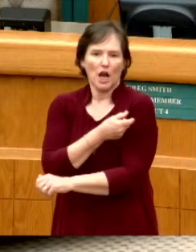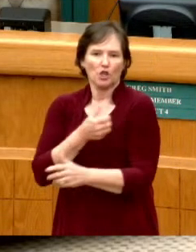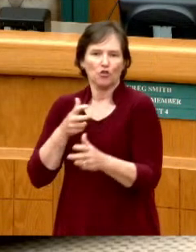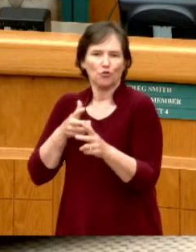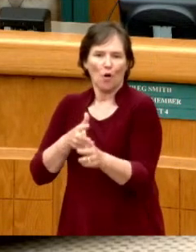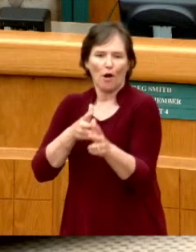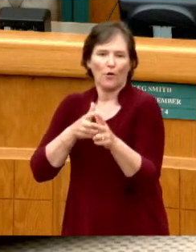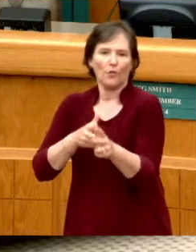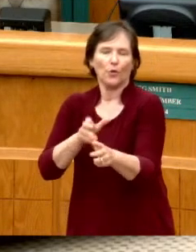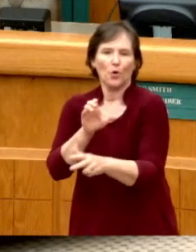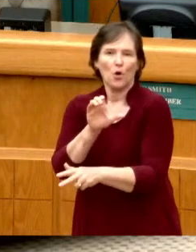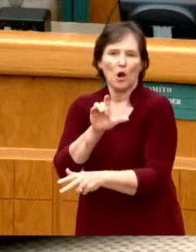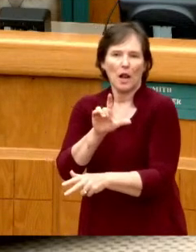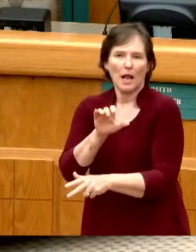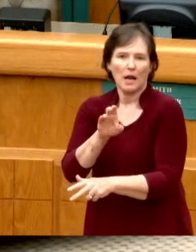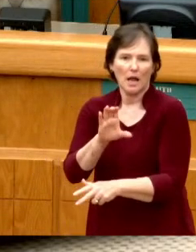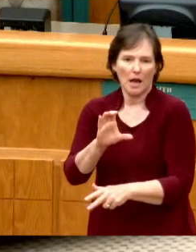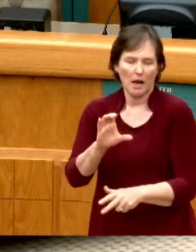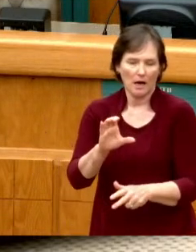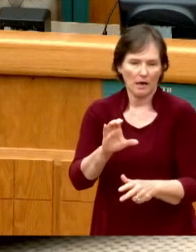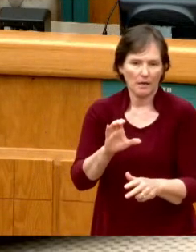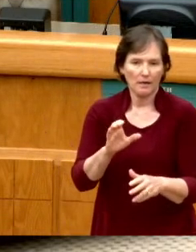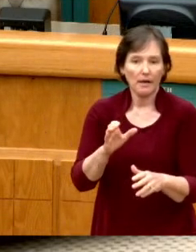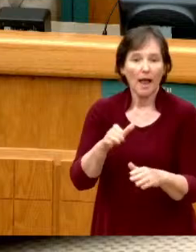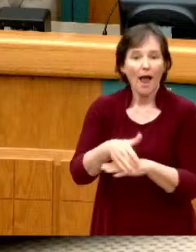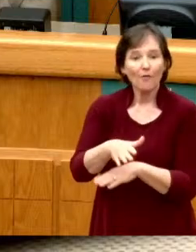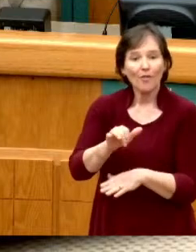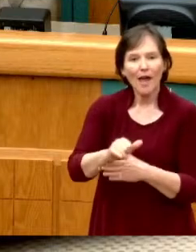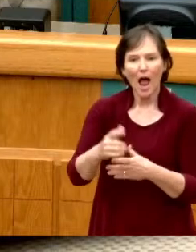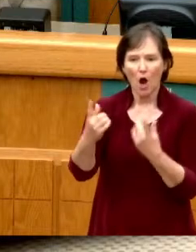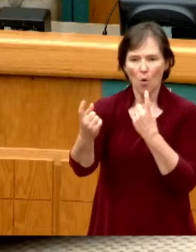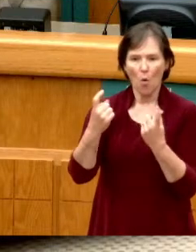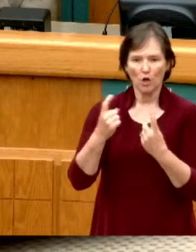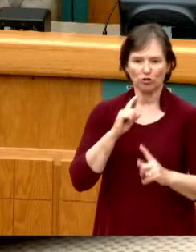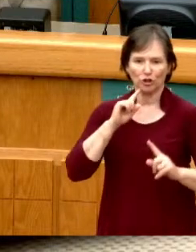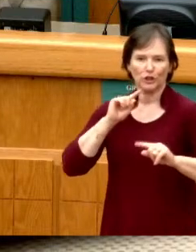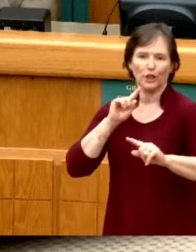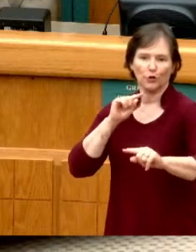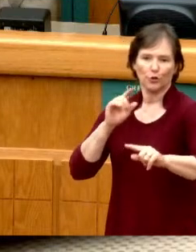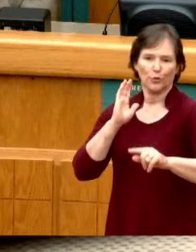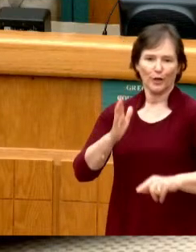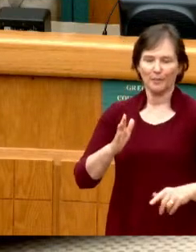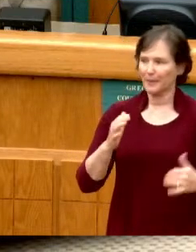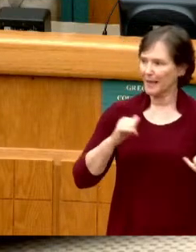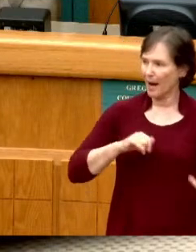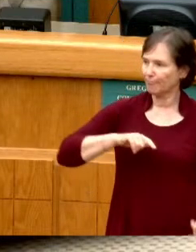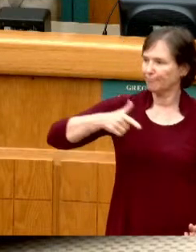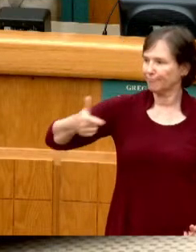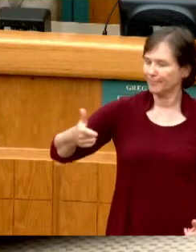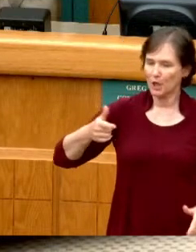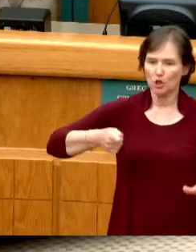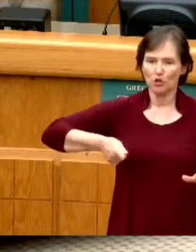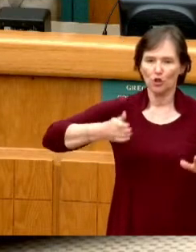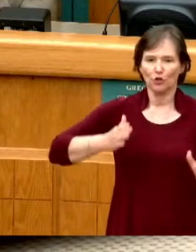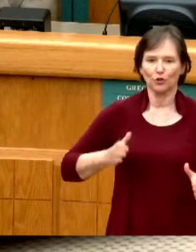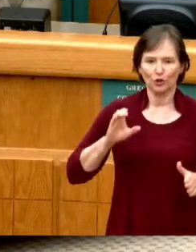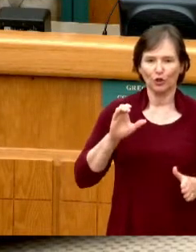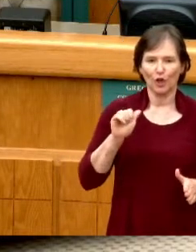drive-throughs, and then we will follow it up with question and answers. So now I'll turn it over to Judge Canales. Thank